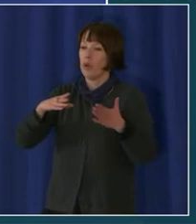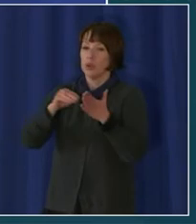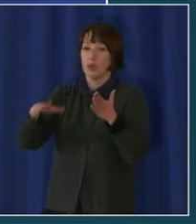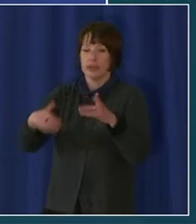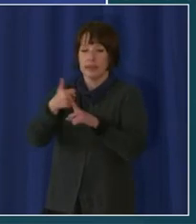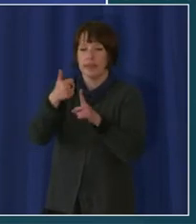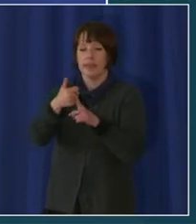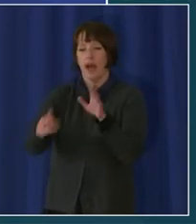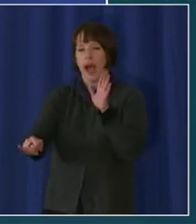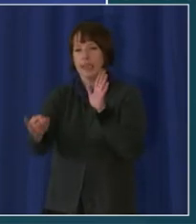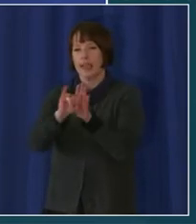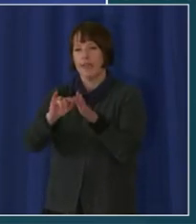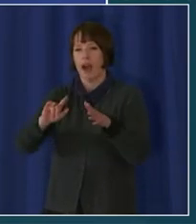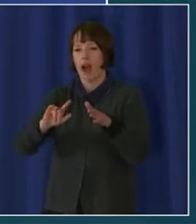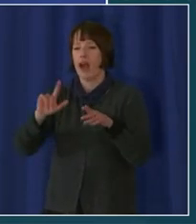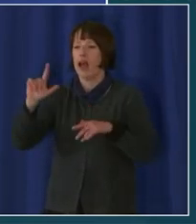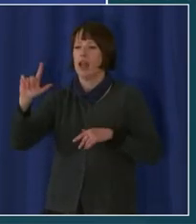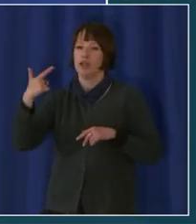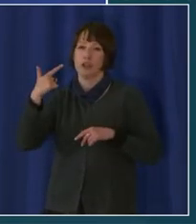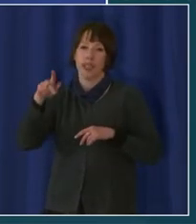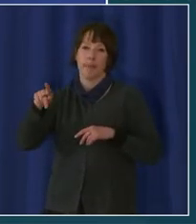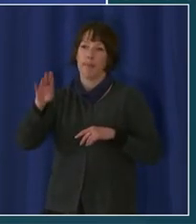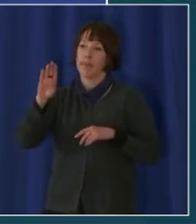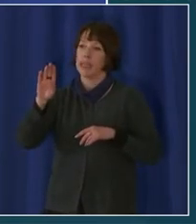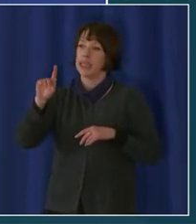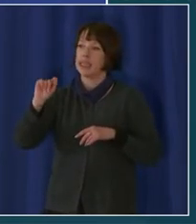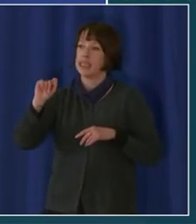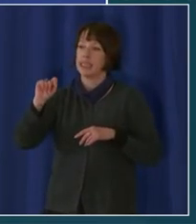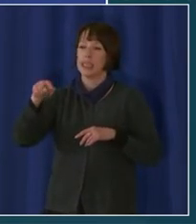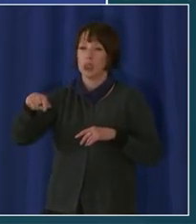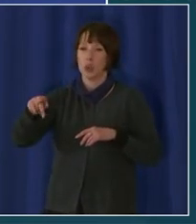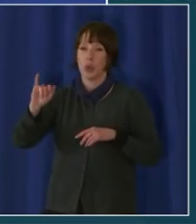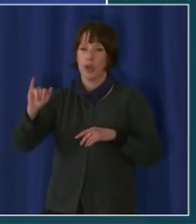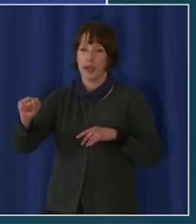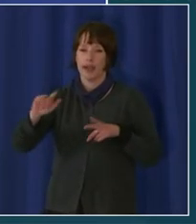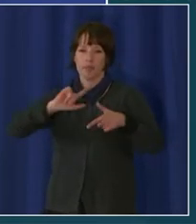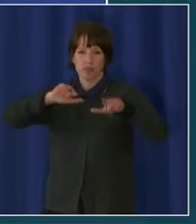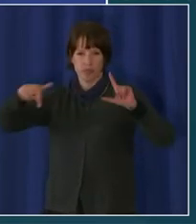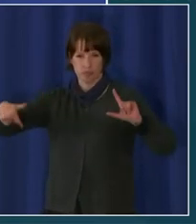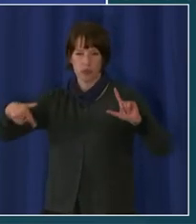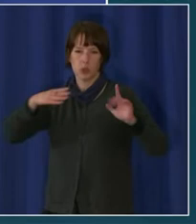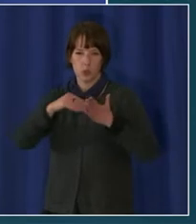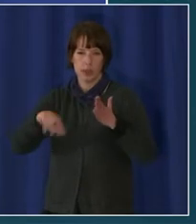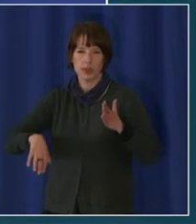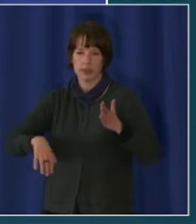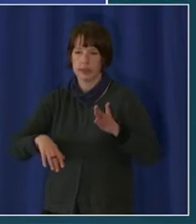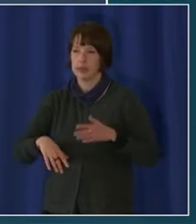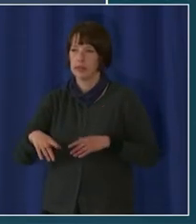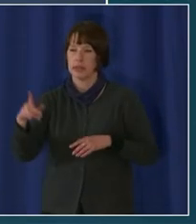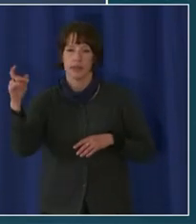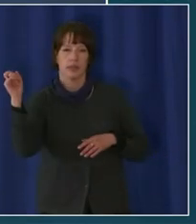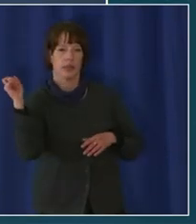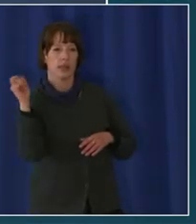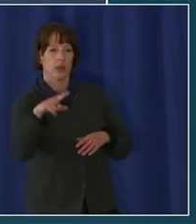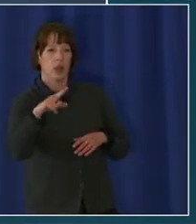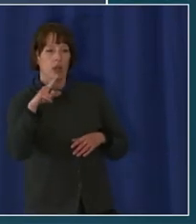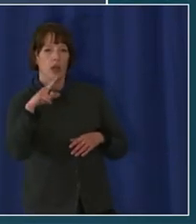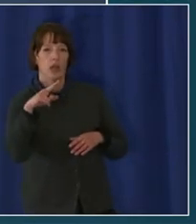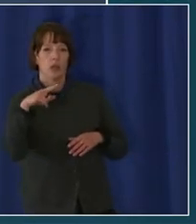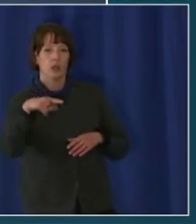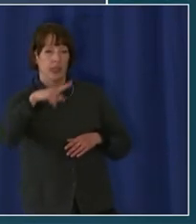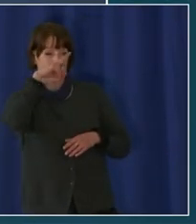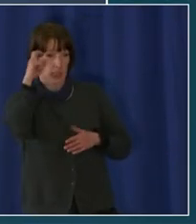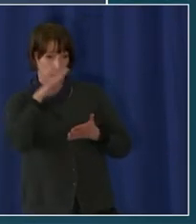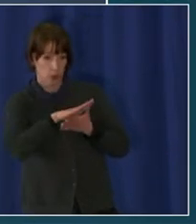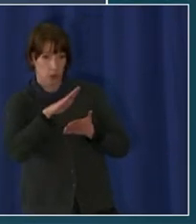LGBTQ. Awesome, thank you. And this question is about summer programming. Will there be field trips during summer school?